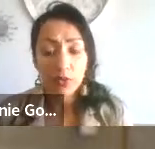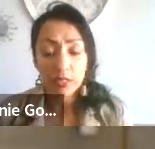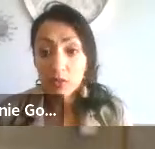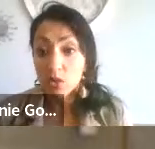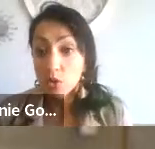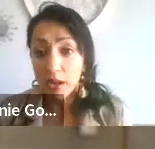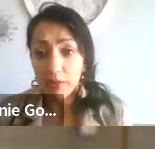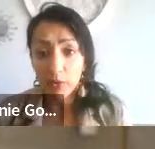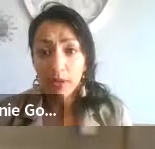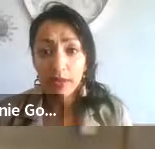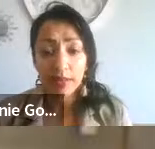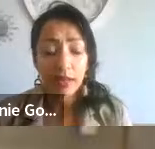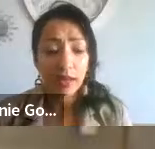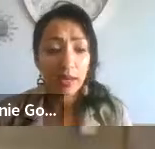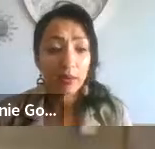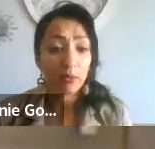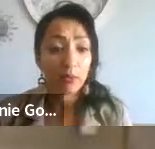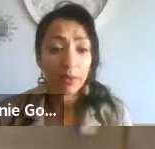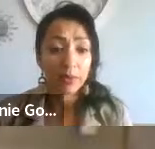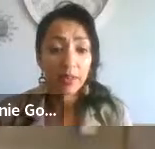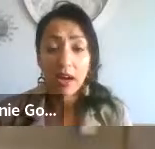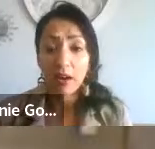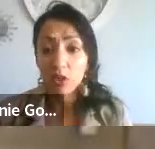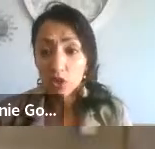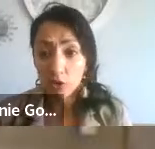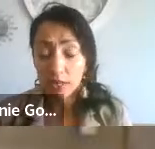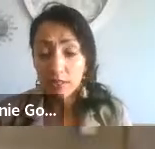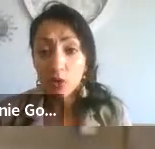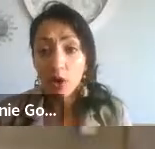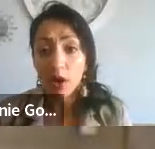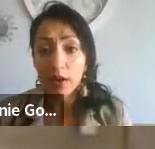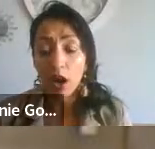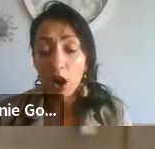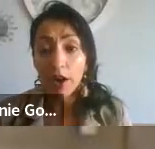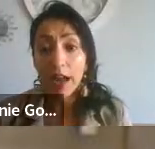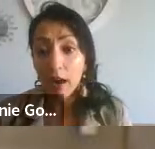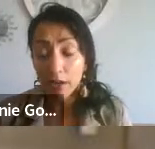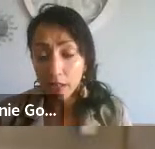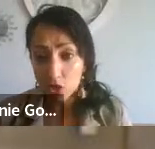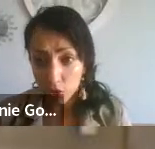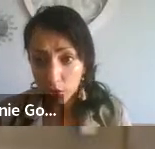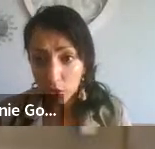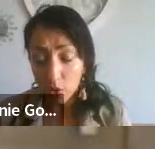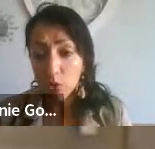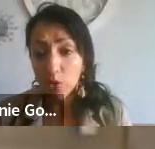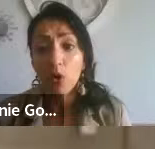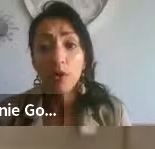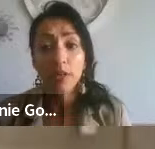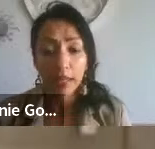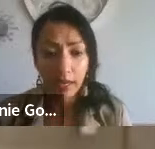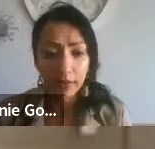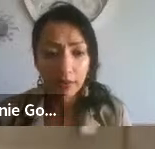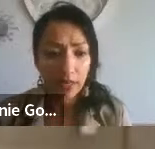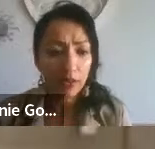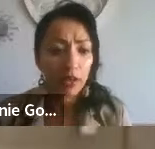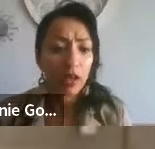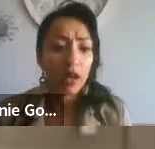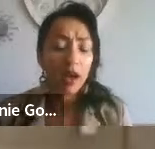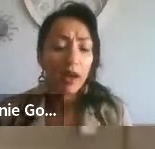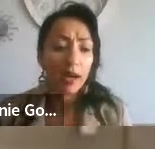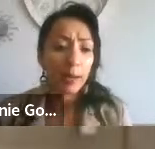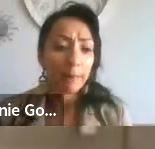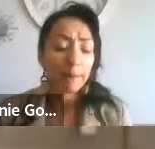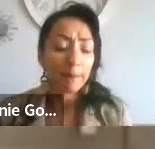offer services to everyone, whether they have insurance or are uninsured or on